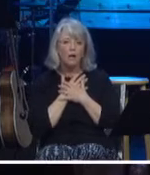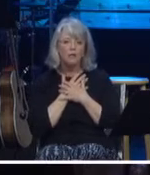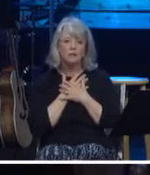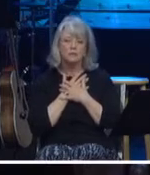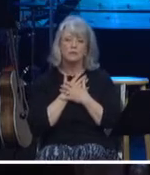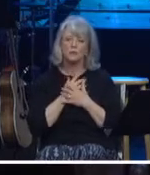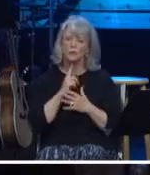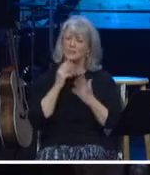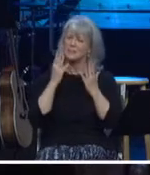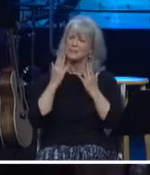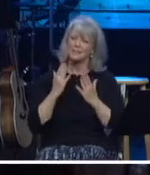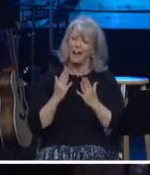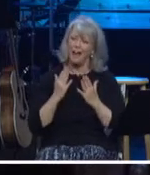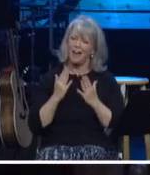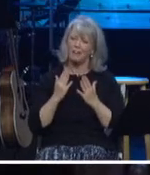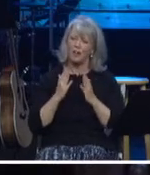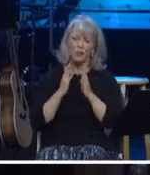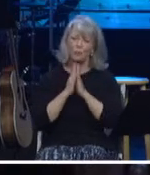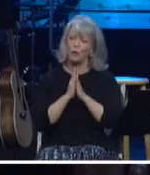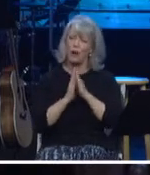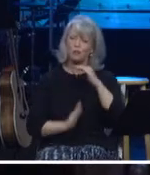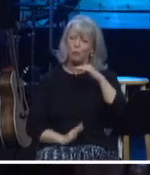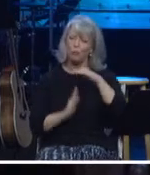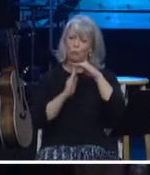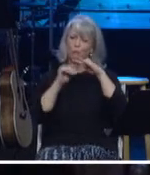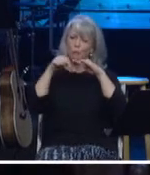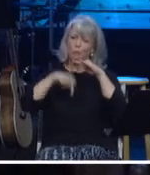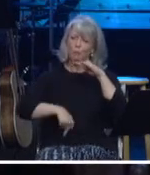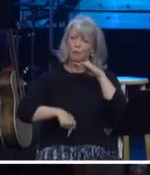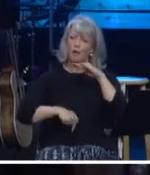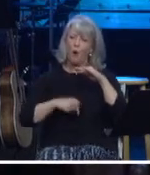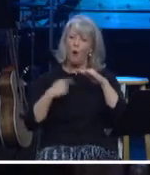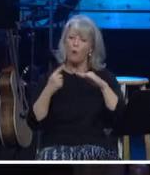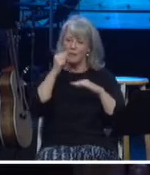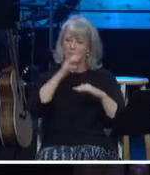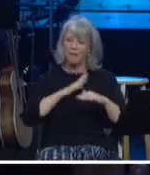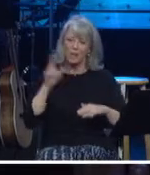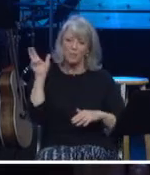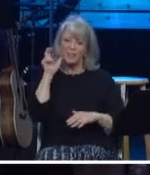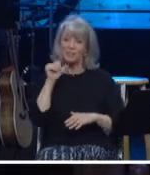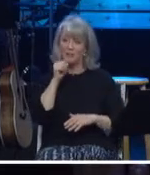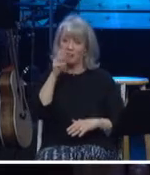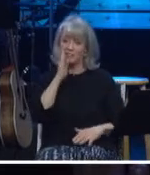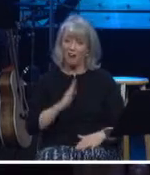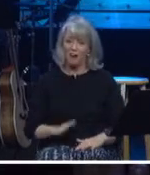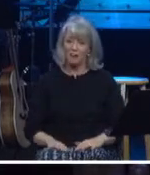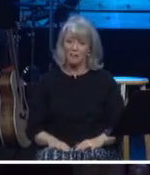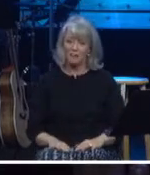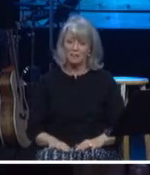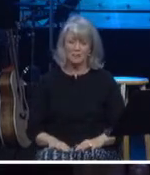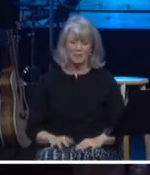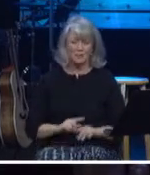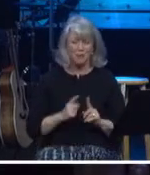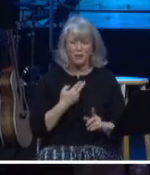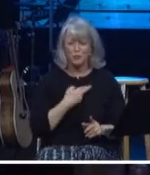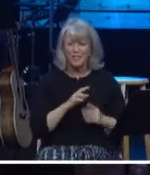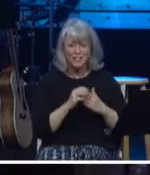Sad, these prayers only reached the ears of men, not God. But they didn't care. God's not the